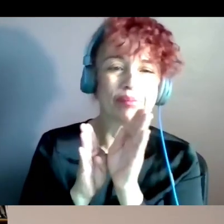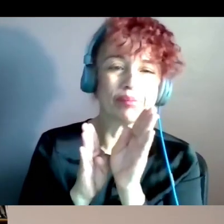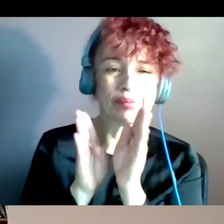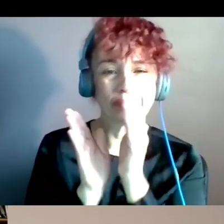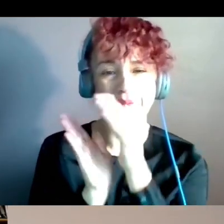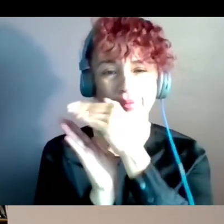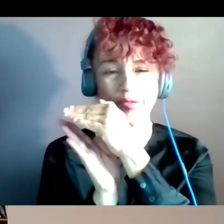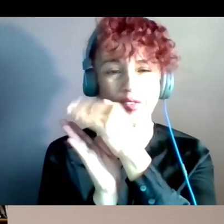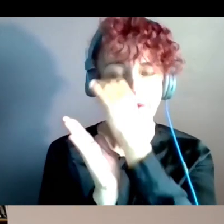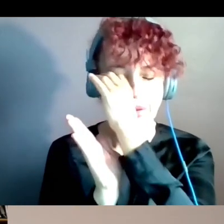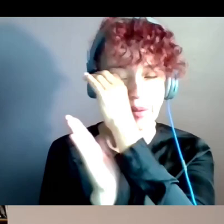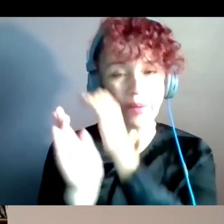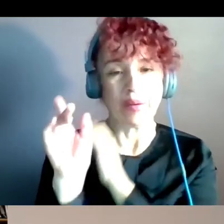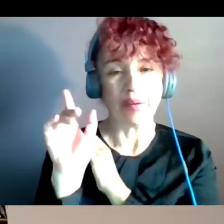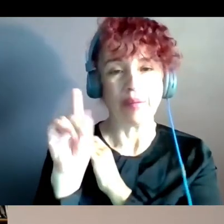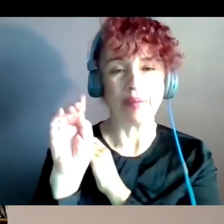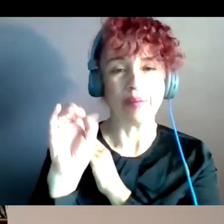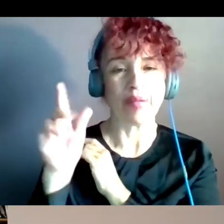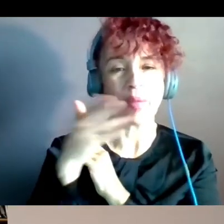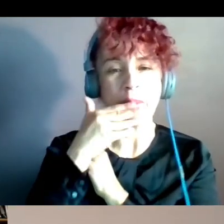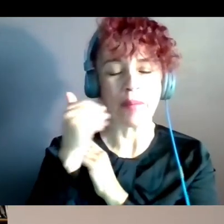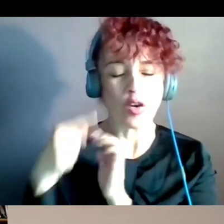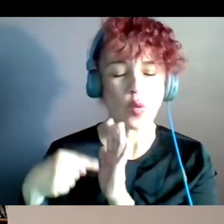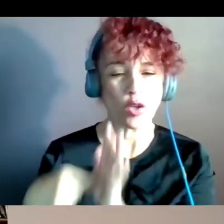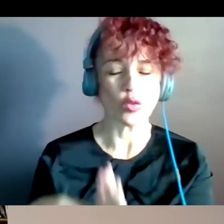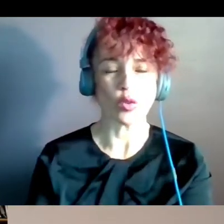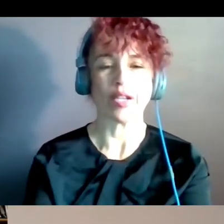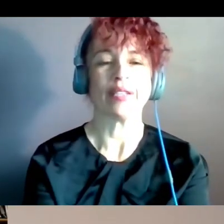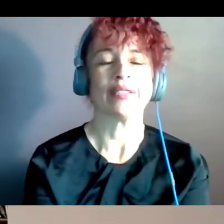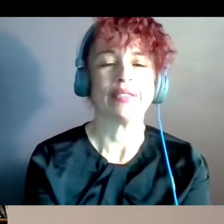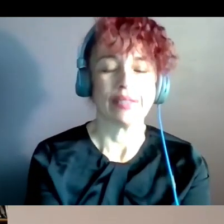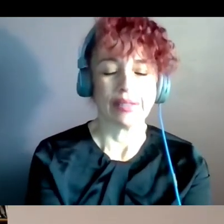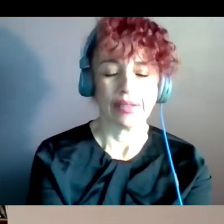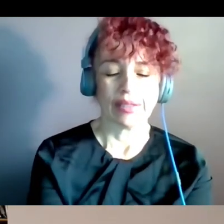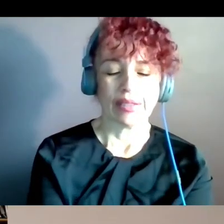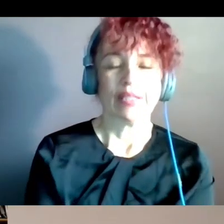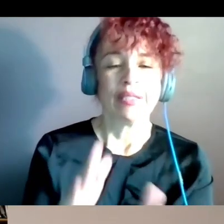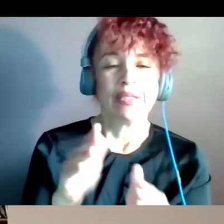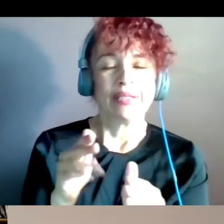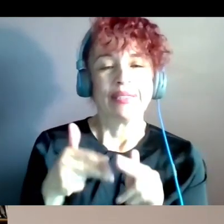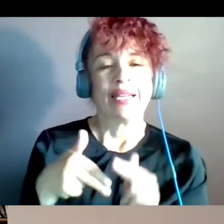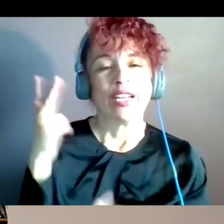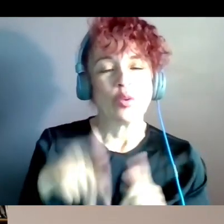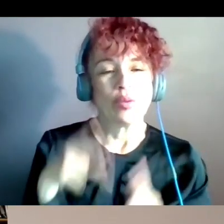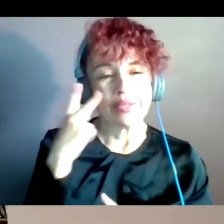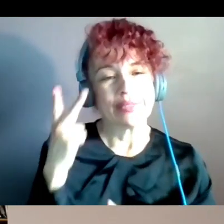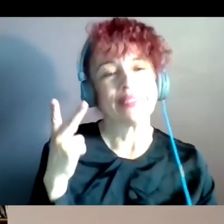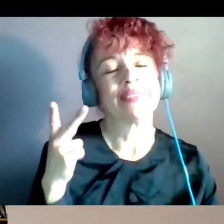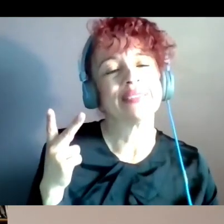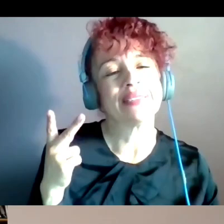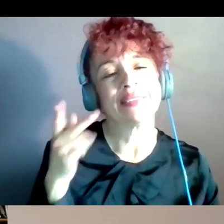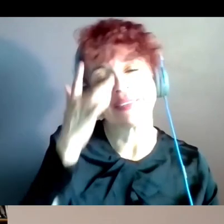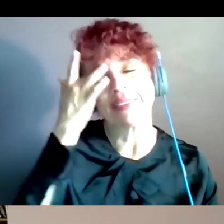the sharpening tool, I wish I had a better way to illustrate it. There's a whiteboard behind me, but I can't see it. Mm. You probably can't see it. So